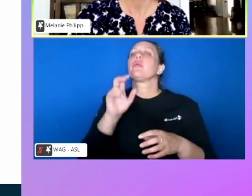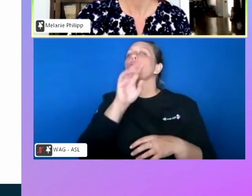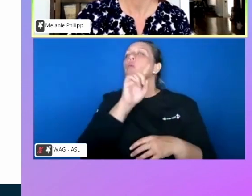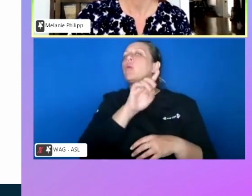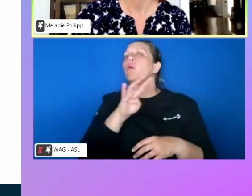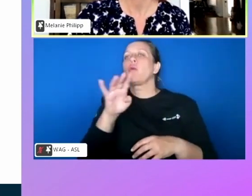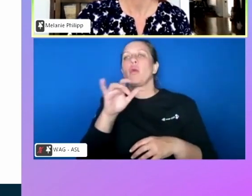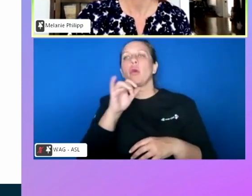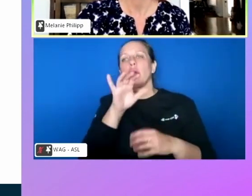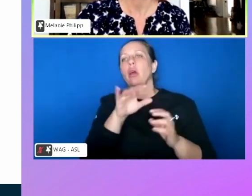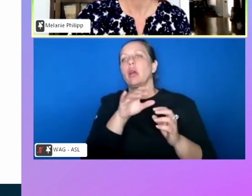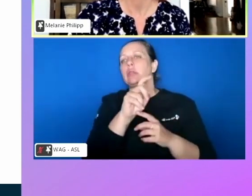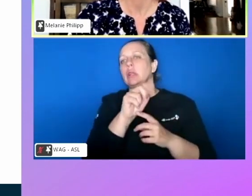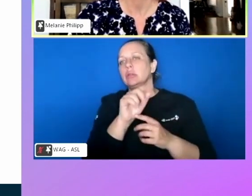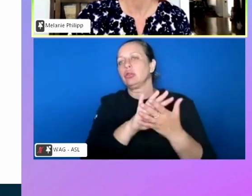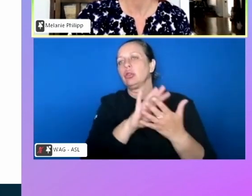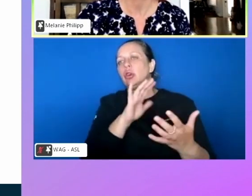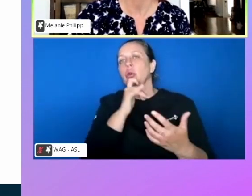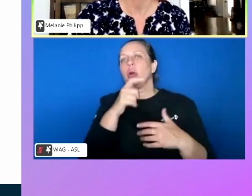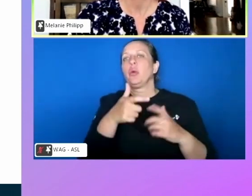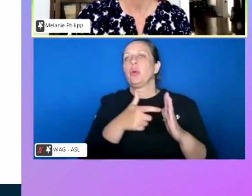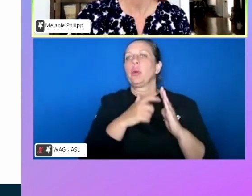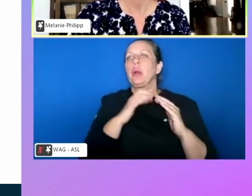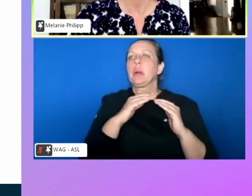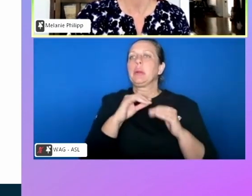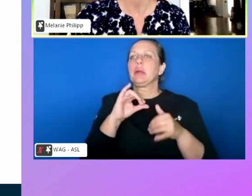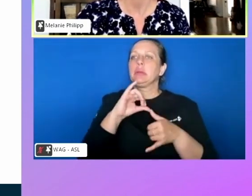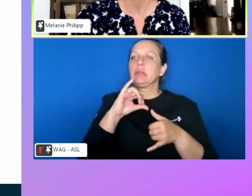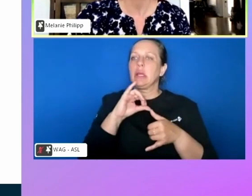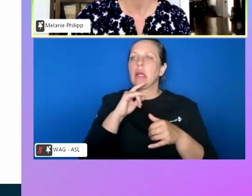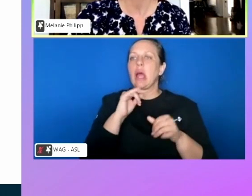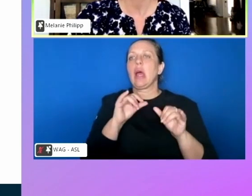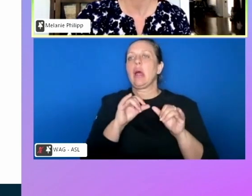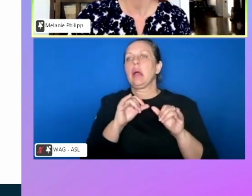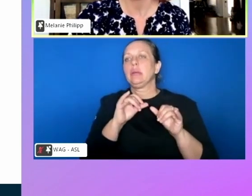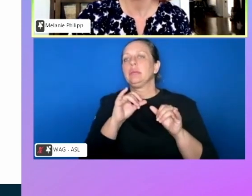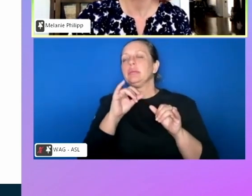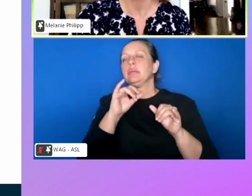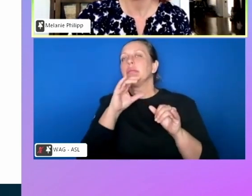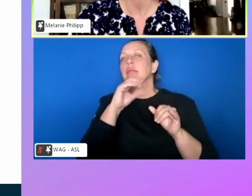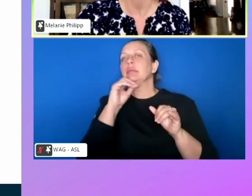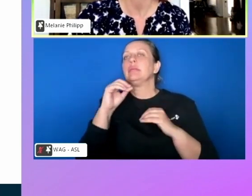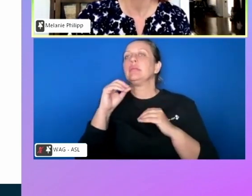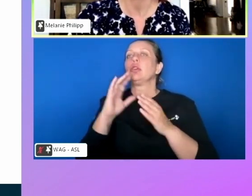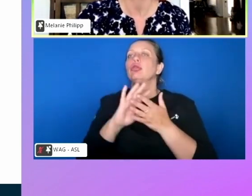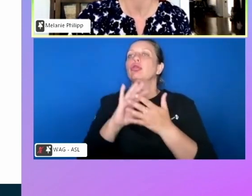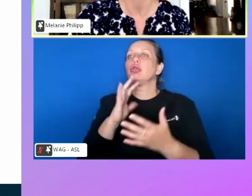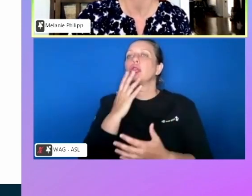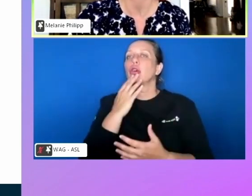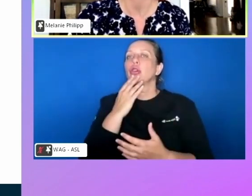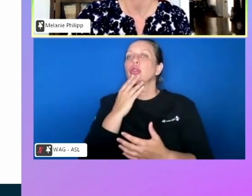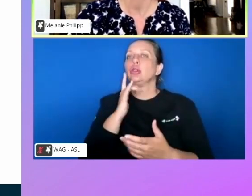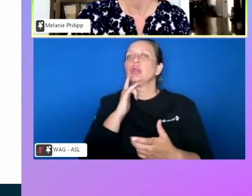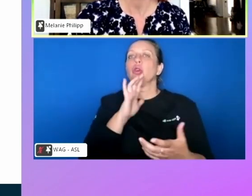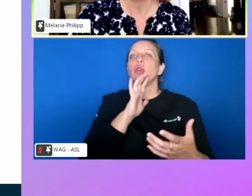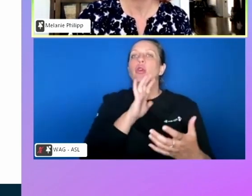144 non-text contrast by requiring a minimum size and a minimum contrast between the focused and the unfocused